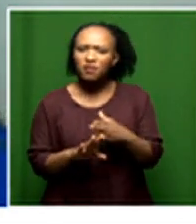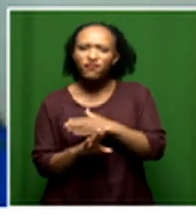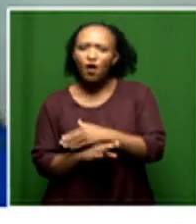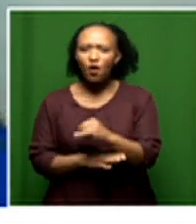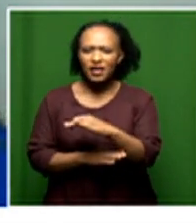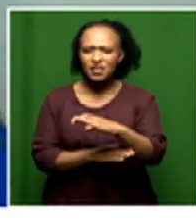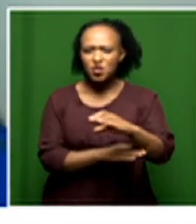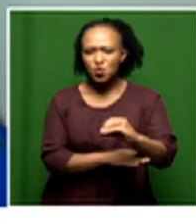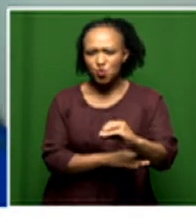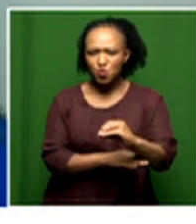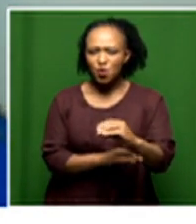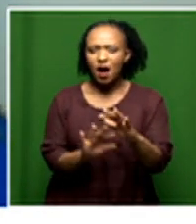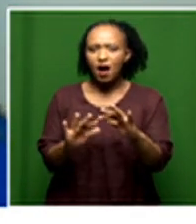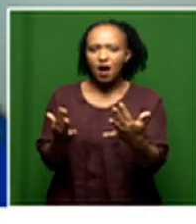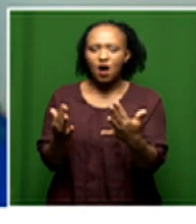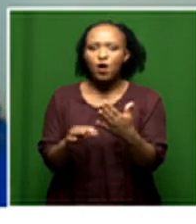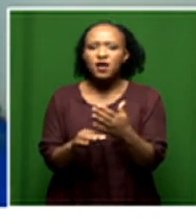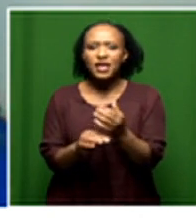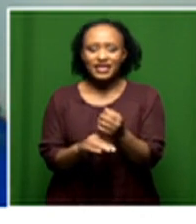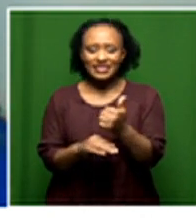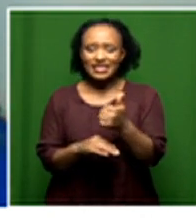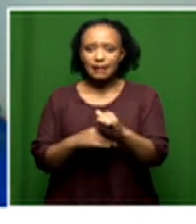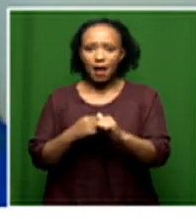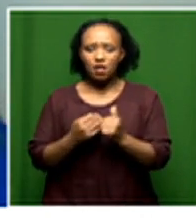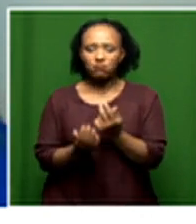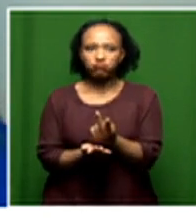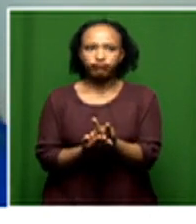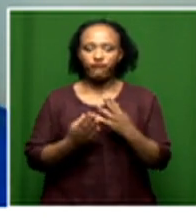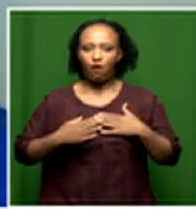ICU, Zoe, and needing to do rehab for 6 months?